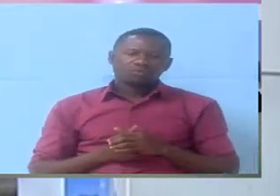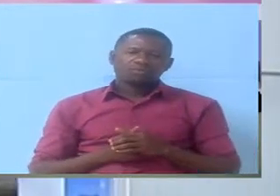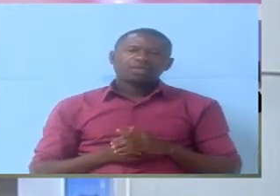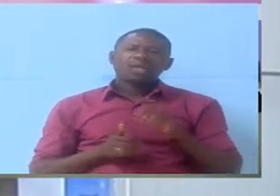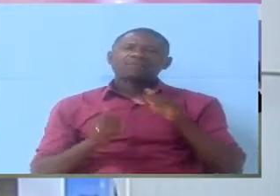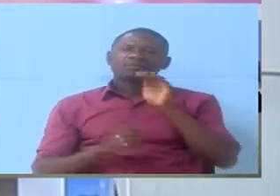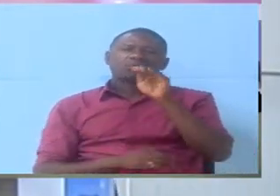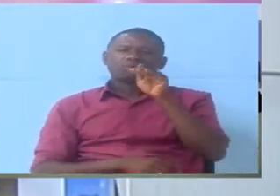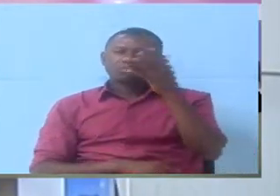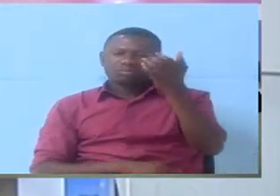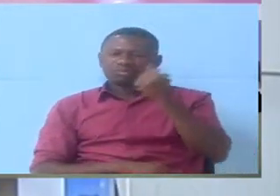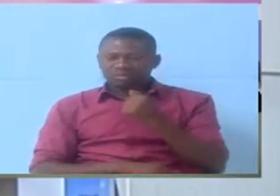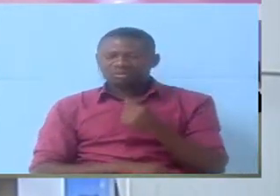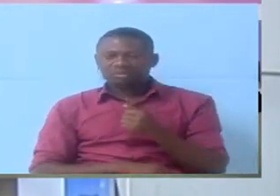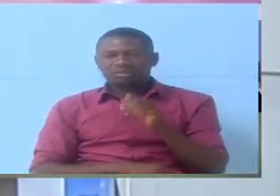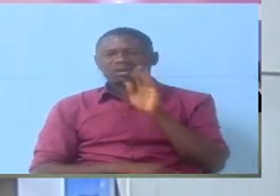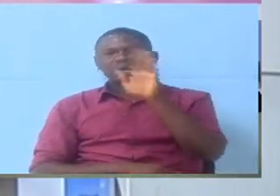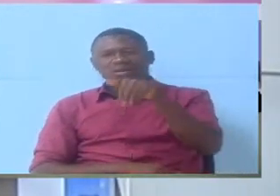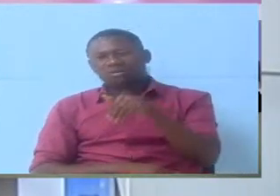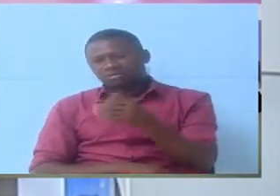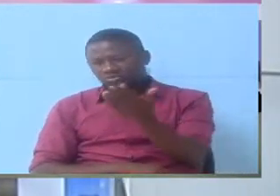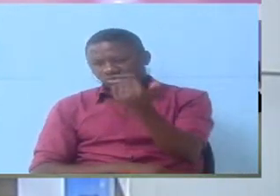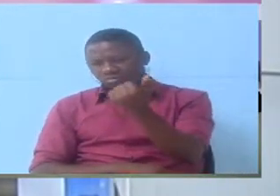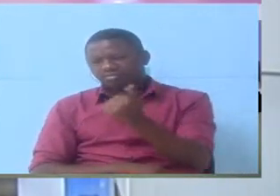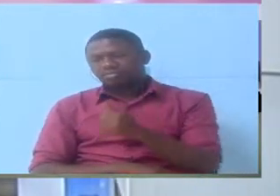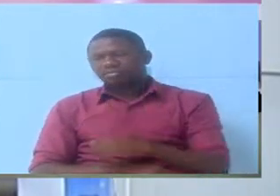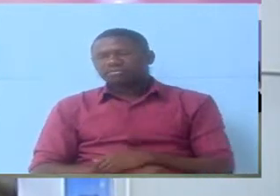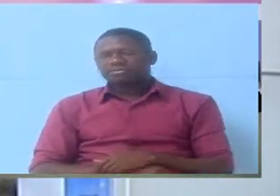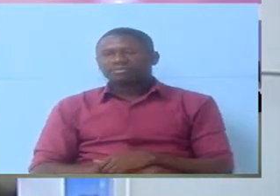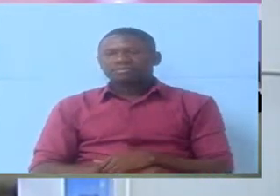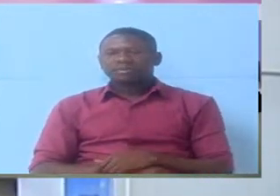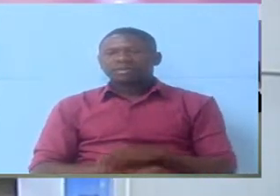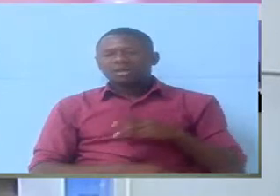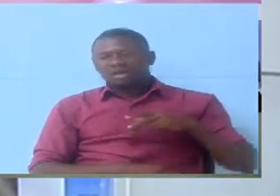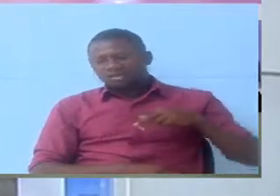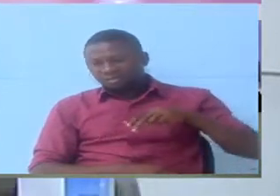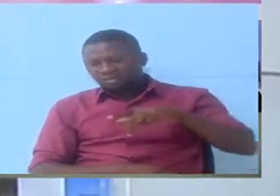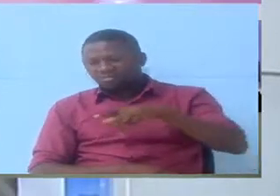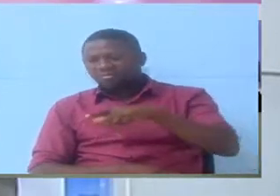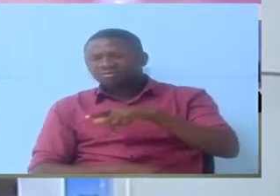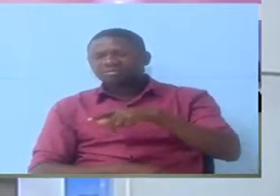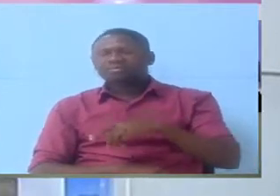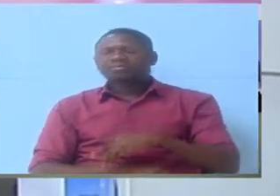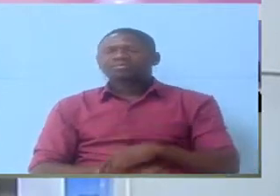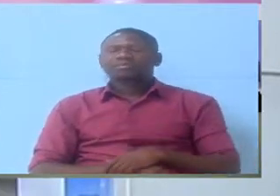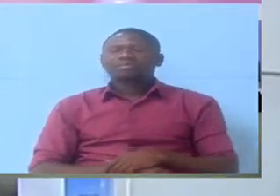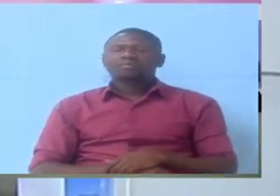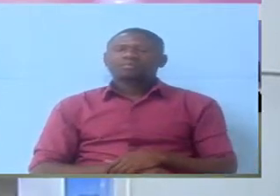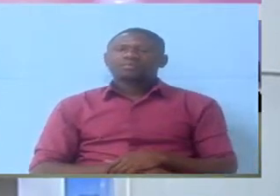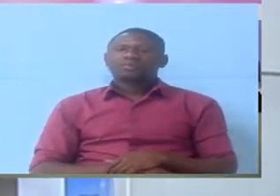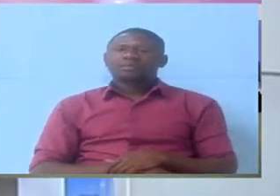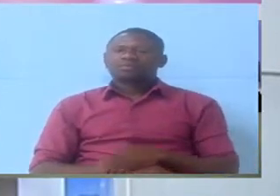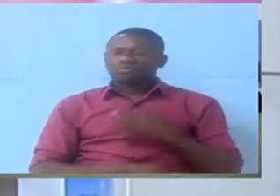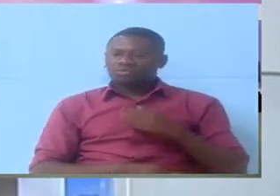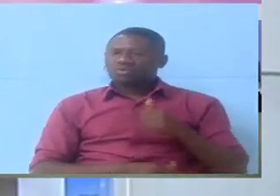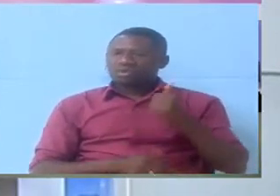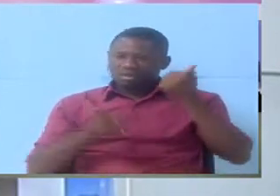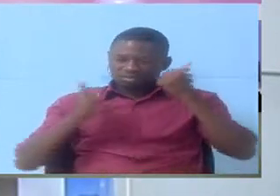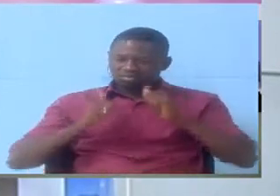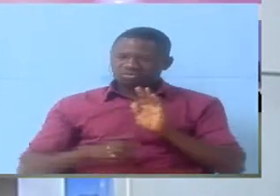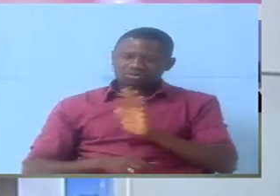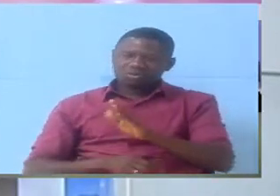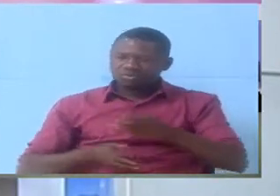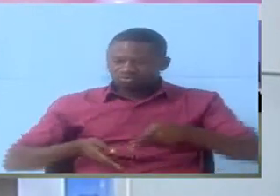kumandi. Said Pajalo, come here. Akonye Pajalo na. I stepped about 5 steps because it was just on the way, on the highway. Ngasimfa